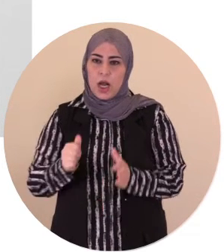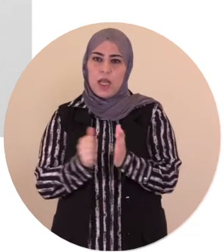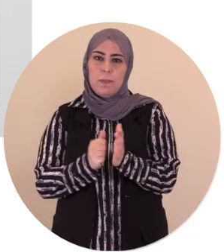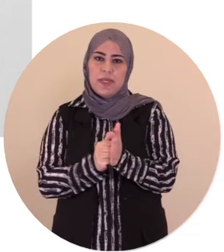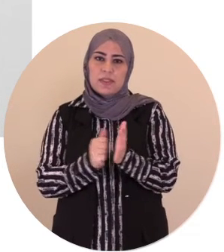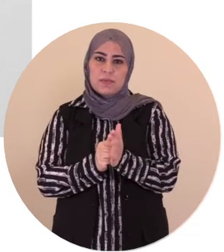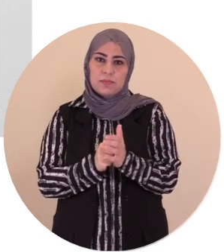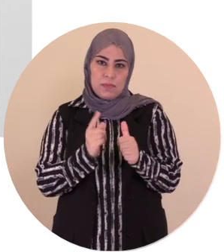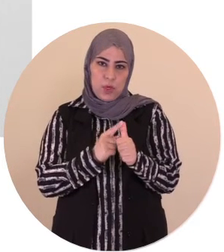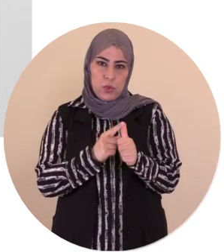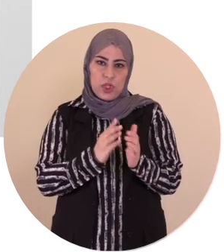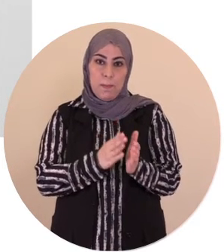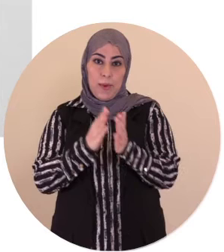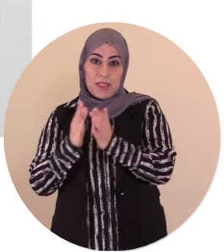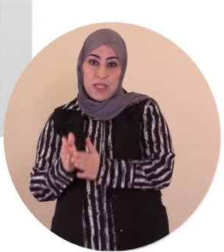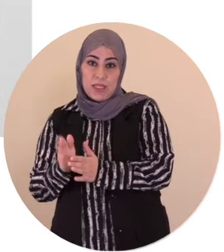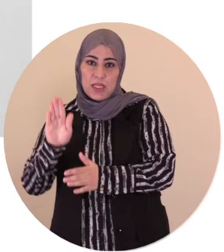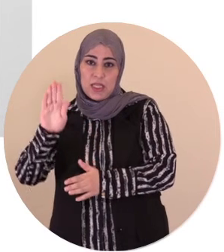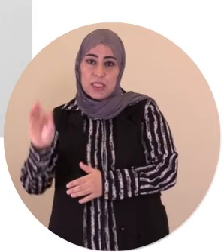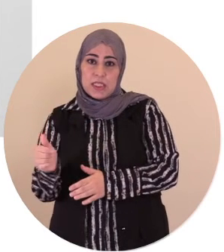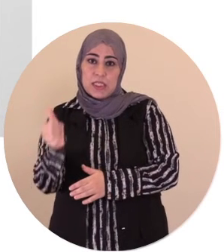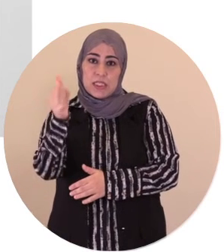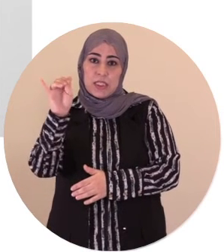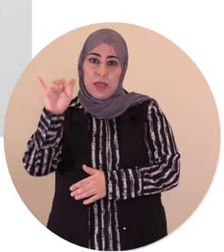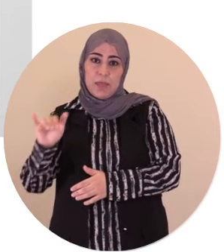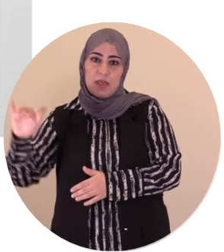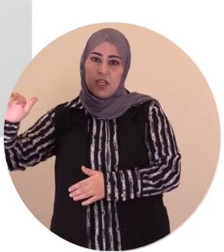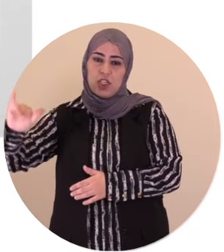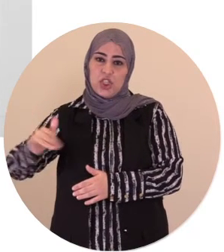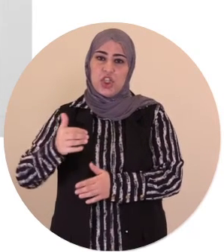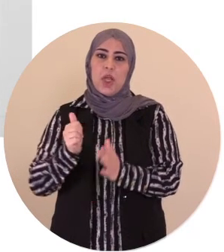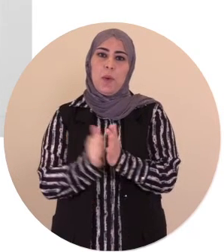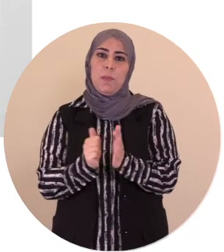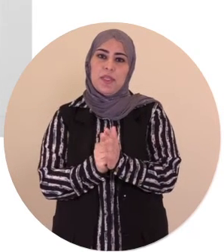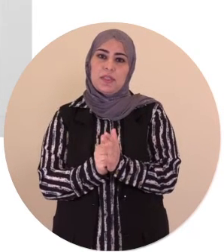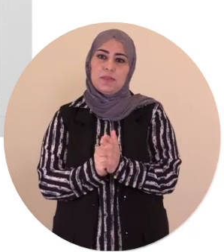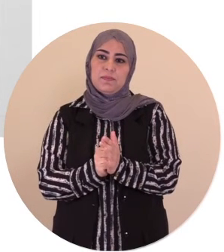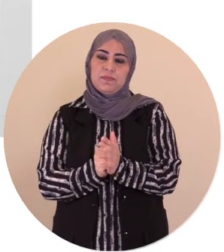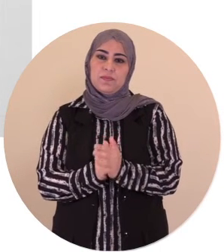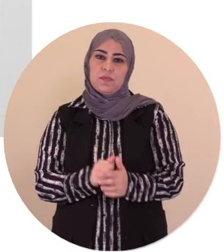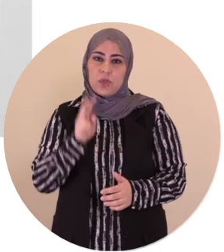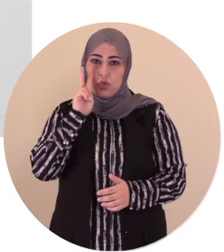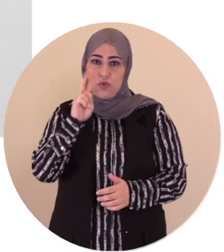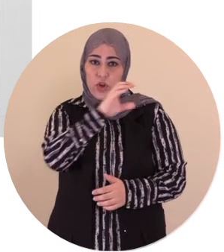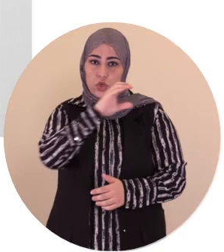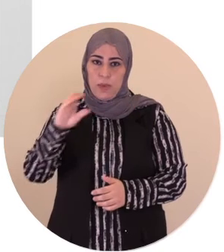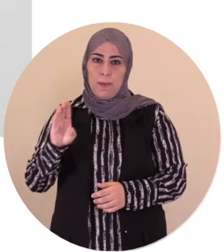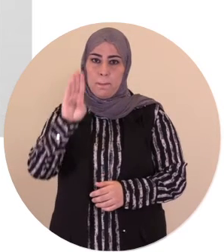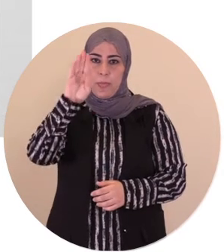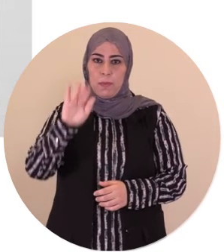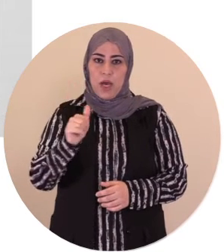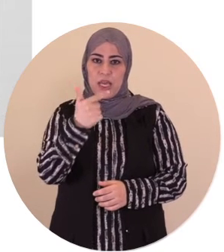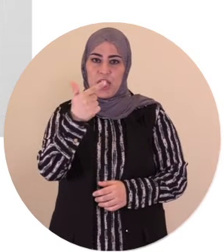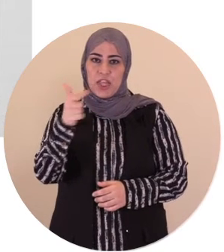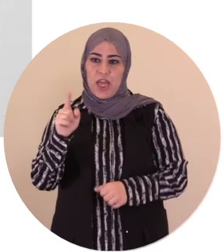house. Sammy got home. Let's look at the sentence. By the time Sammy